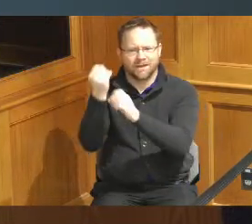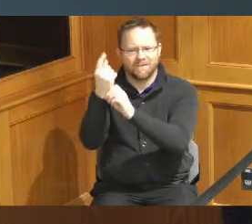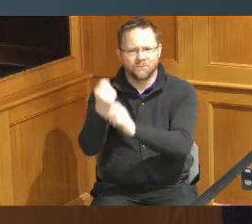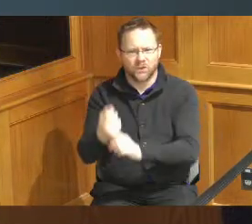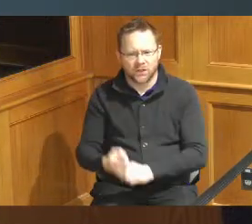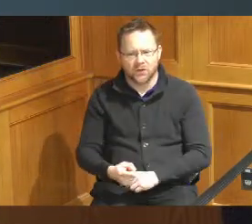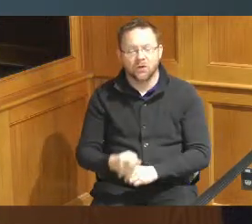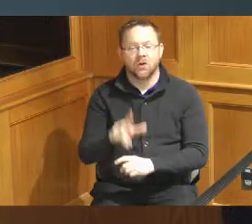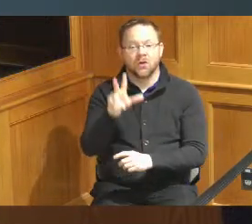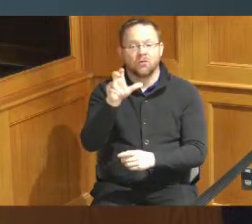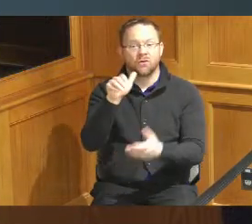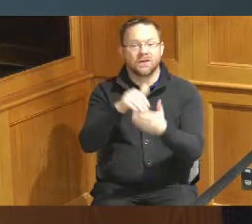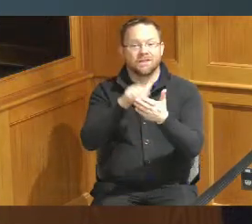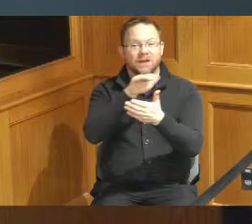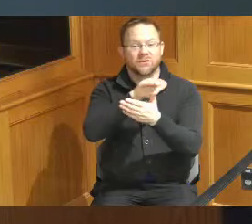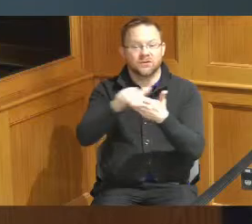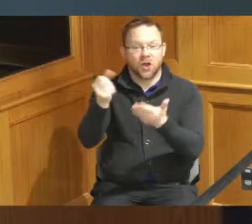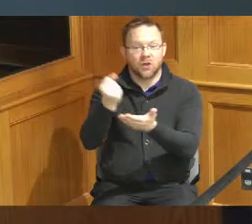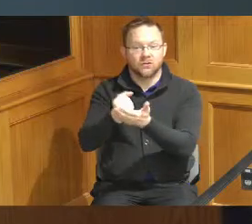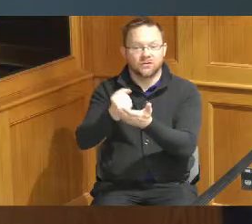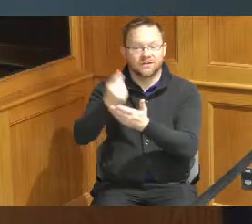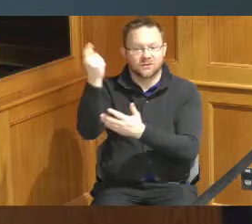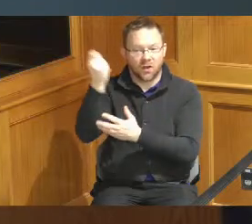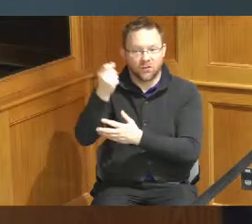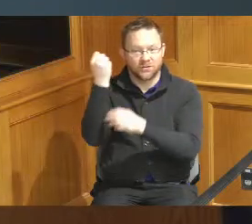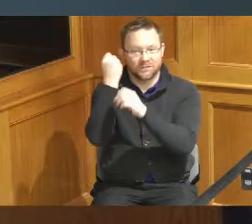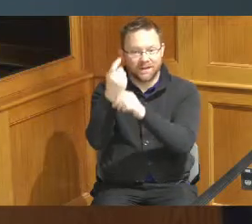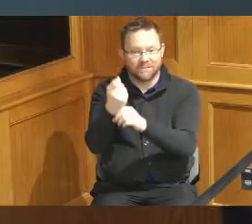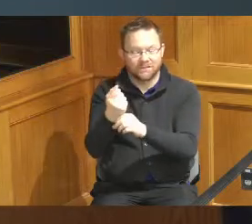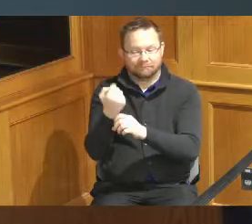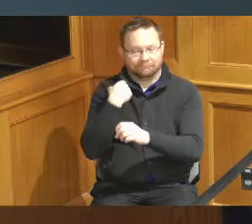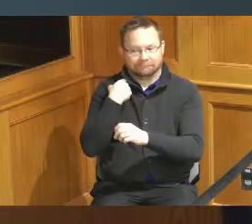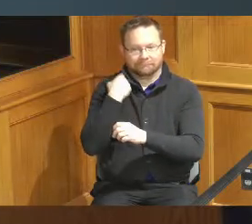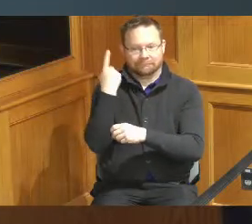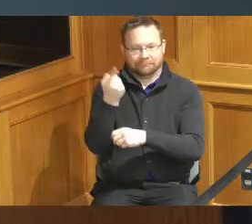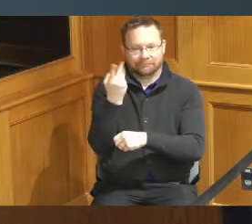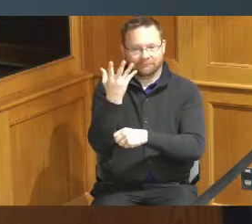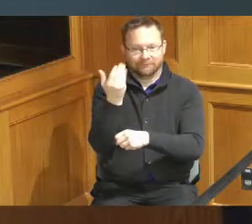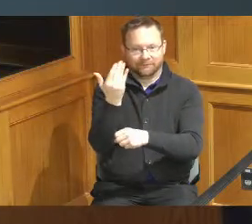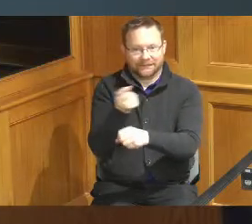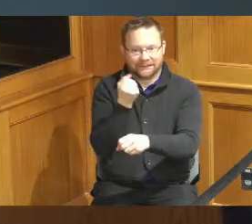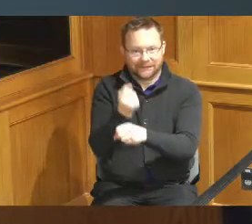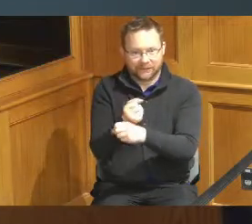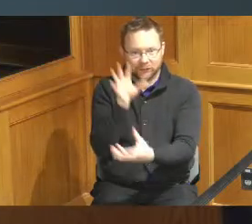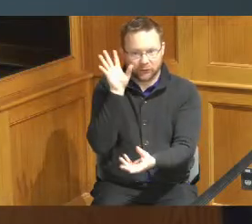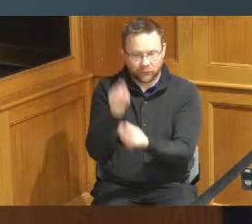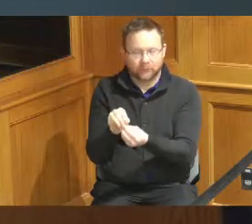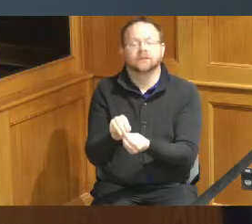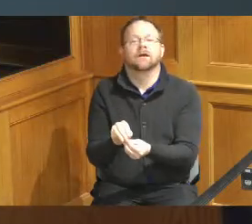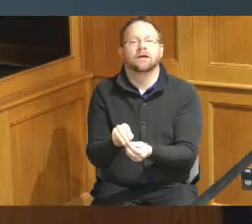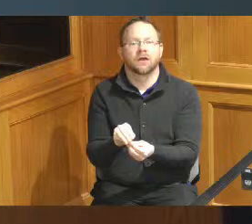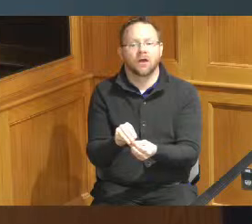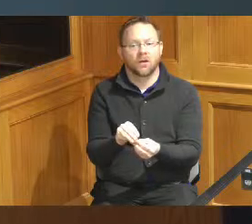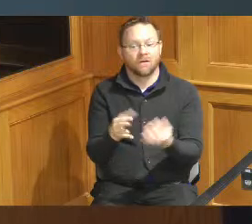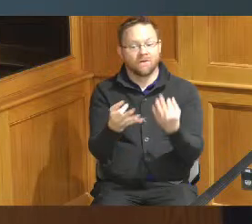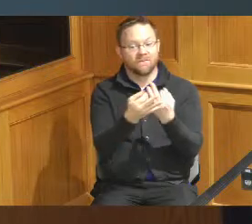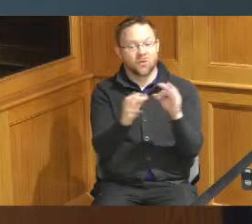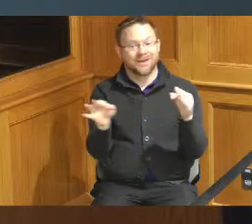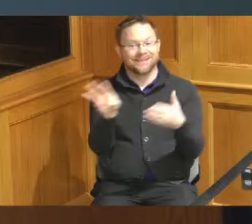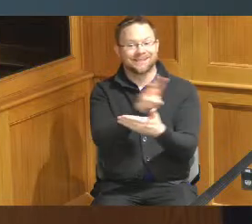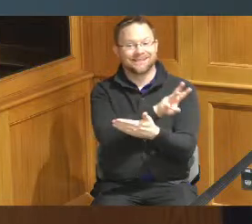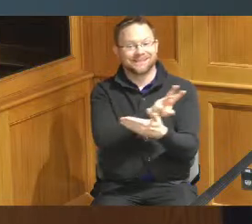awarding $300,000 in scholarships in the last 15 years, and offers a free